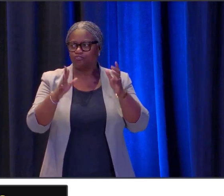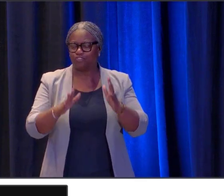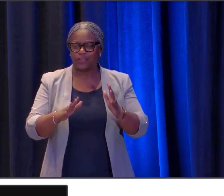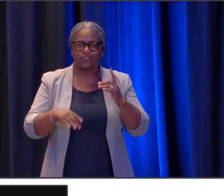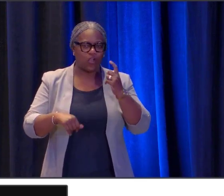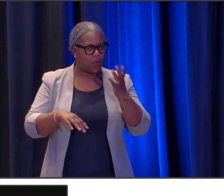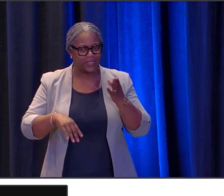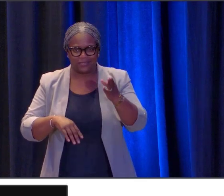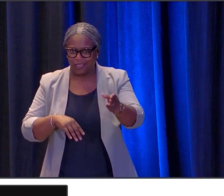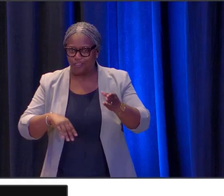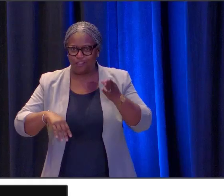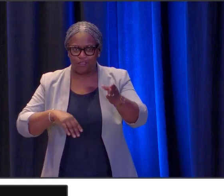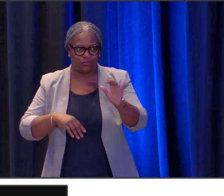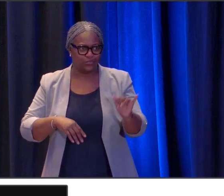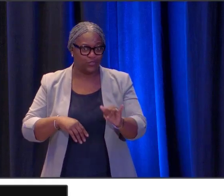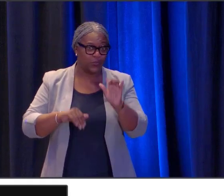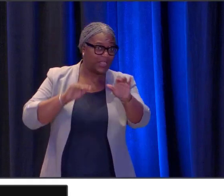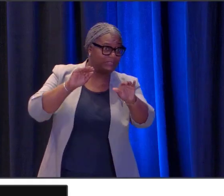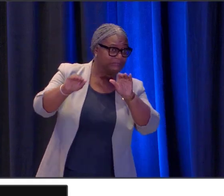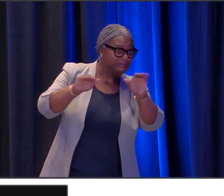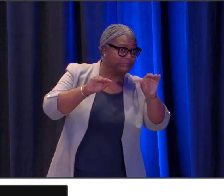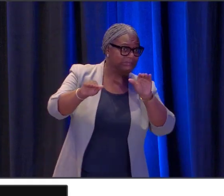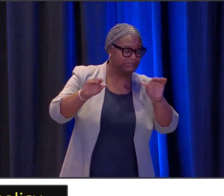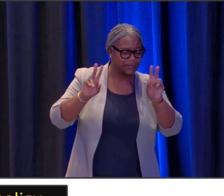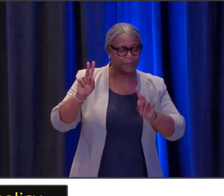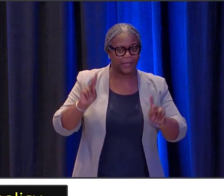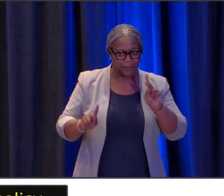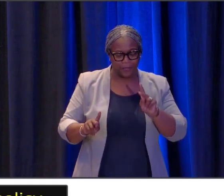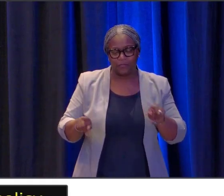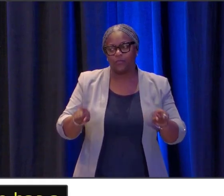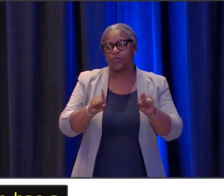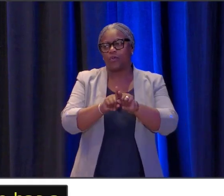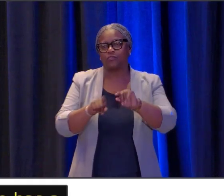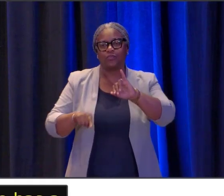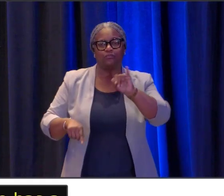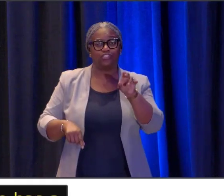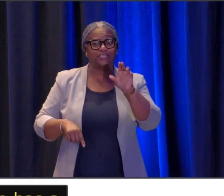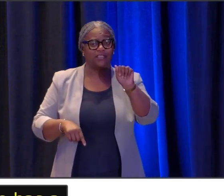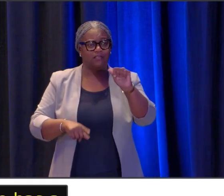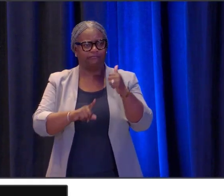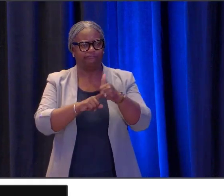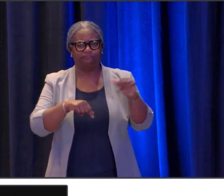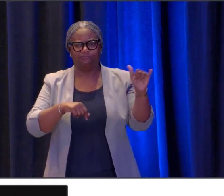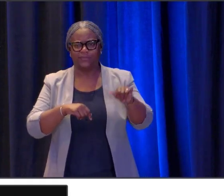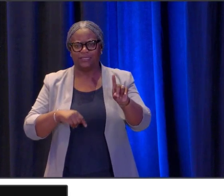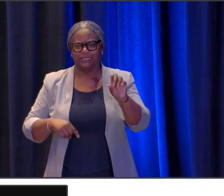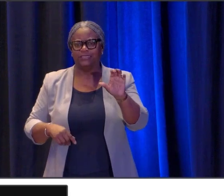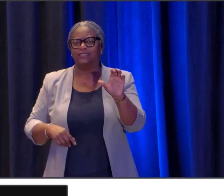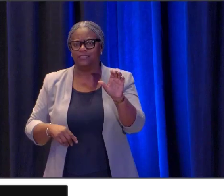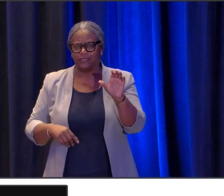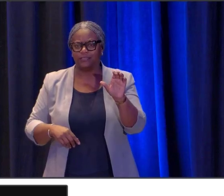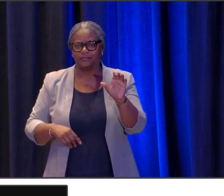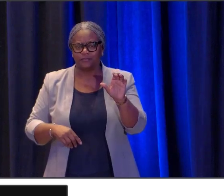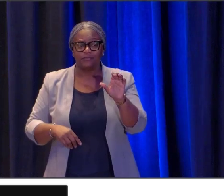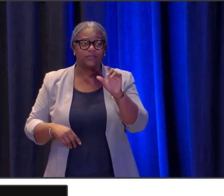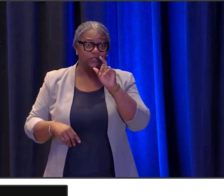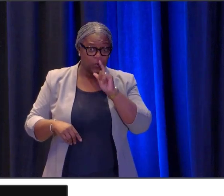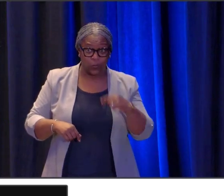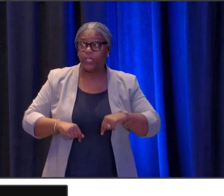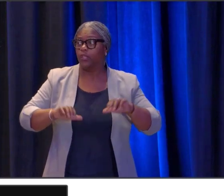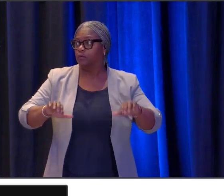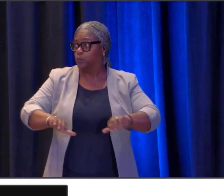she has a presence there. We are keeping her in DC. So we are doing things, although it might not make it back to